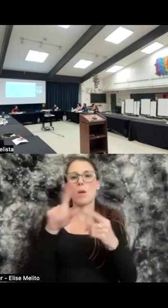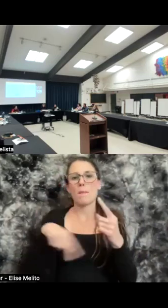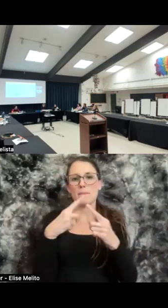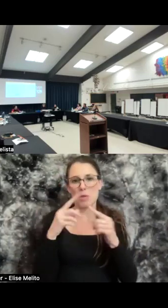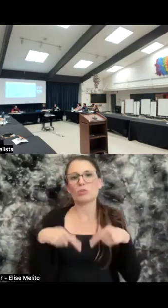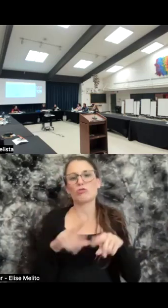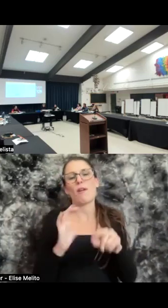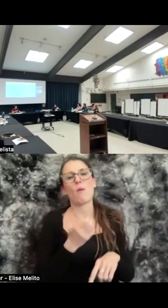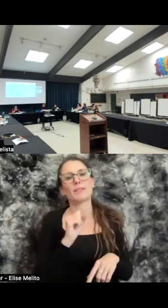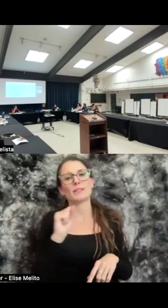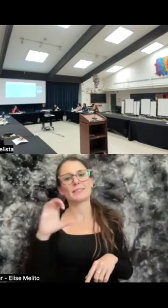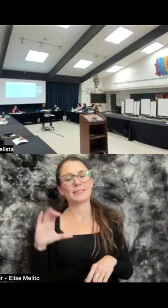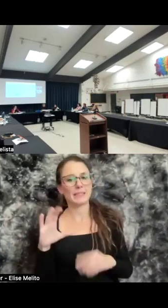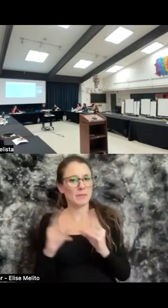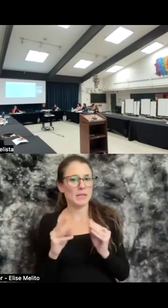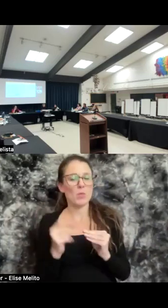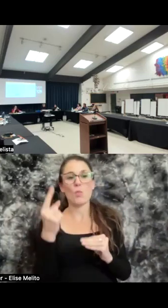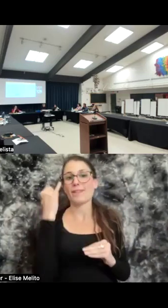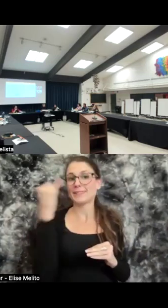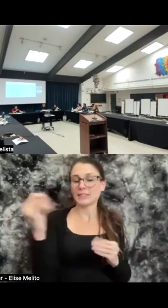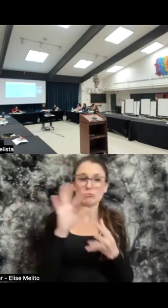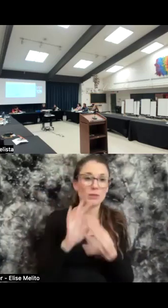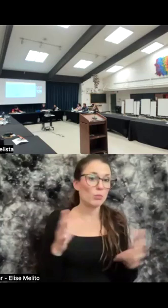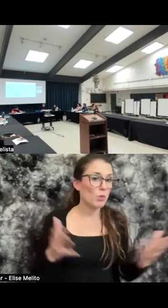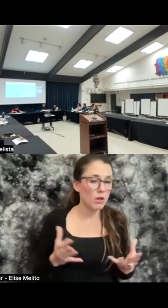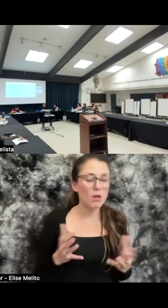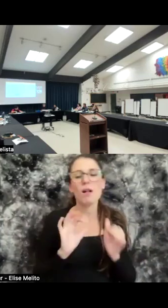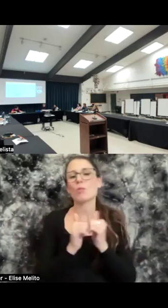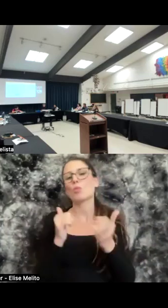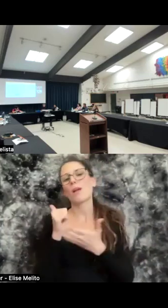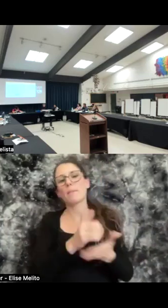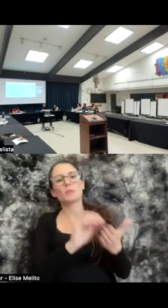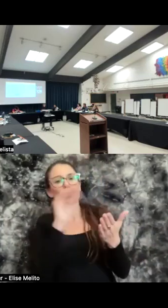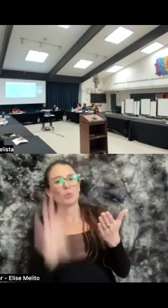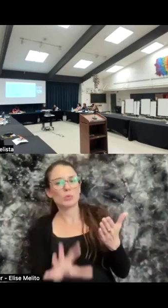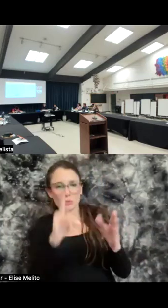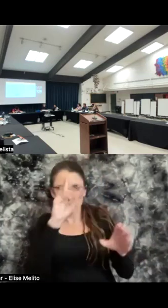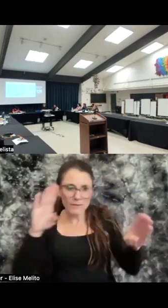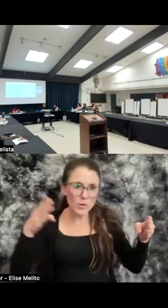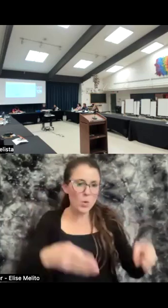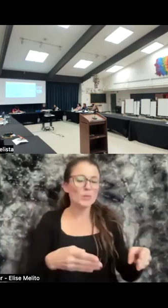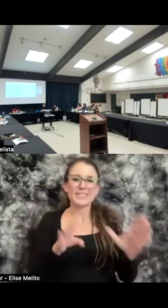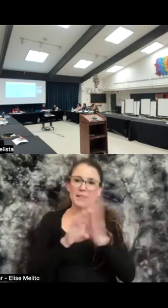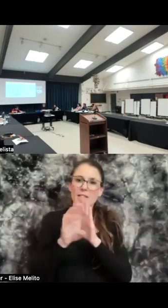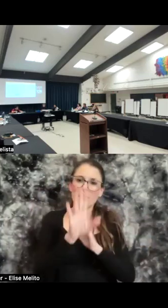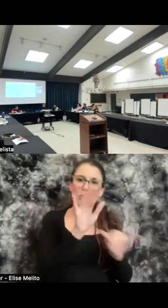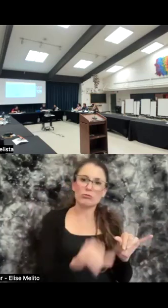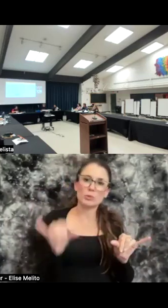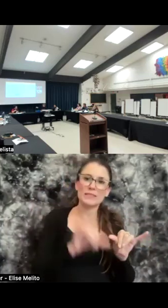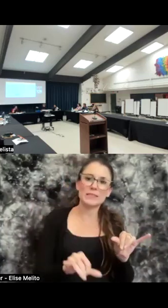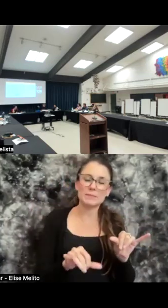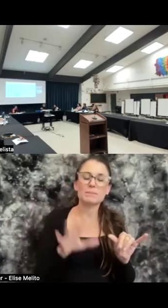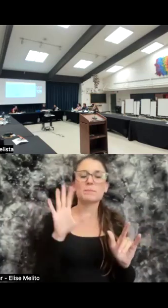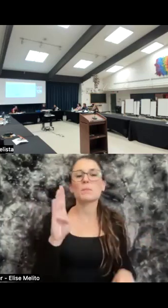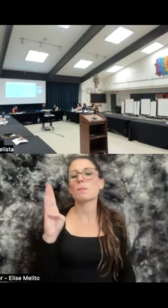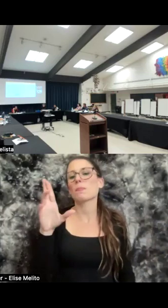meetings. One idea was around how to help students maintain focus and develop routines.